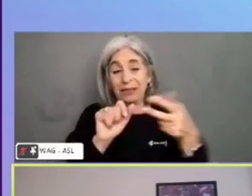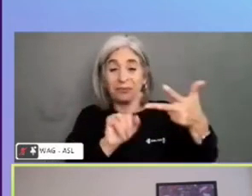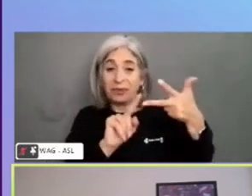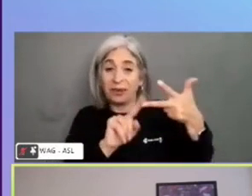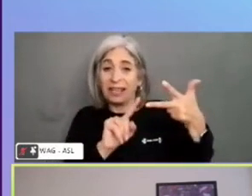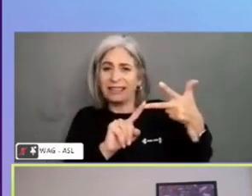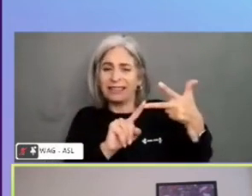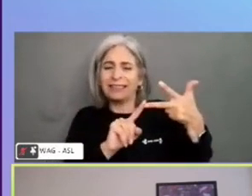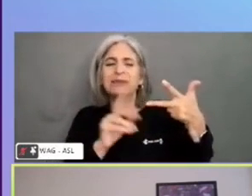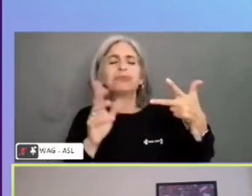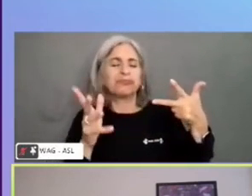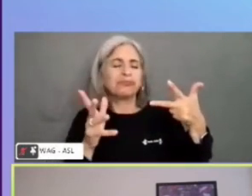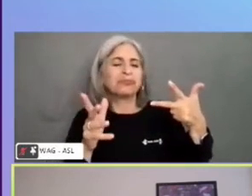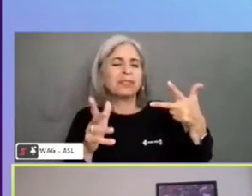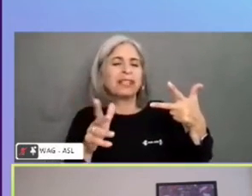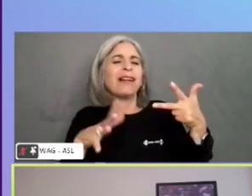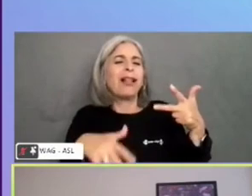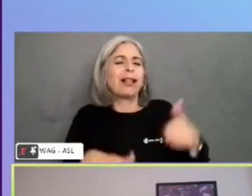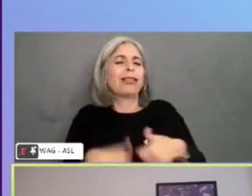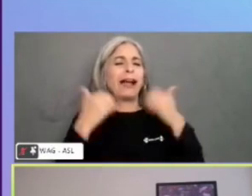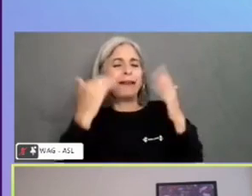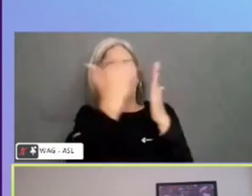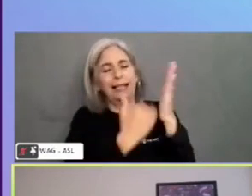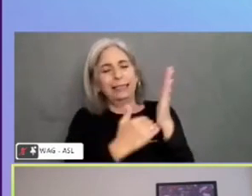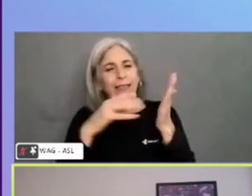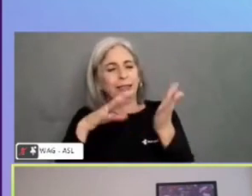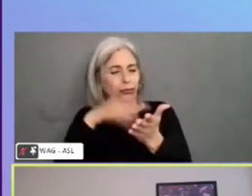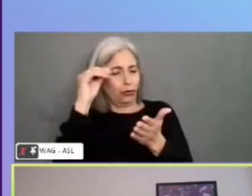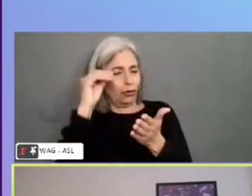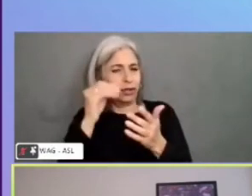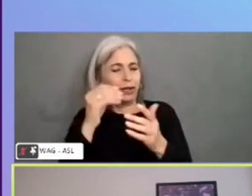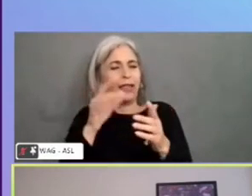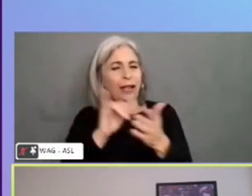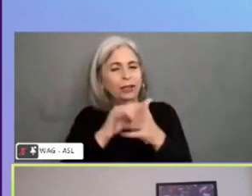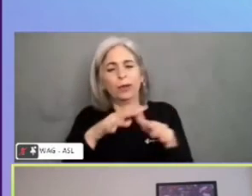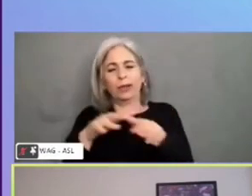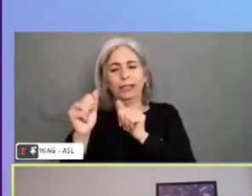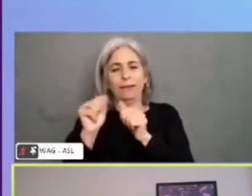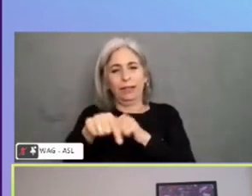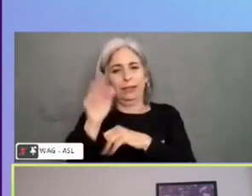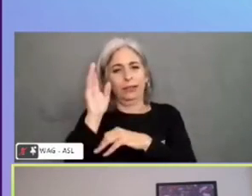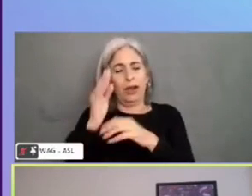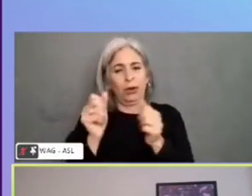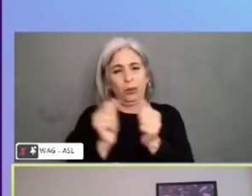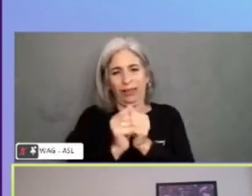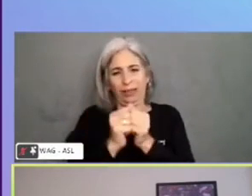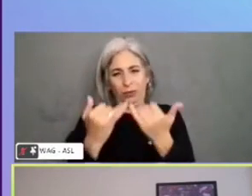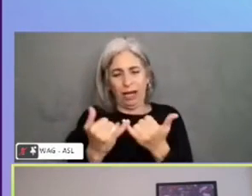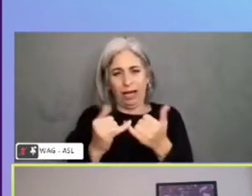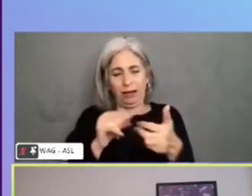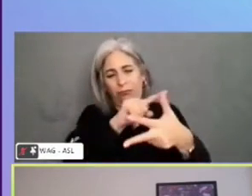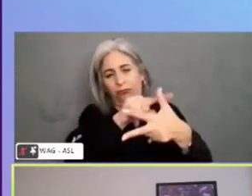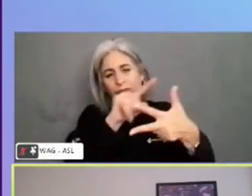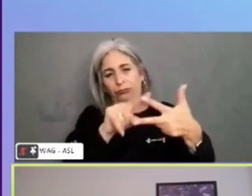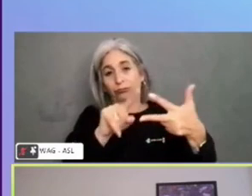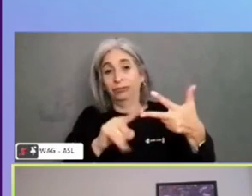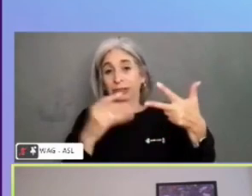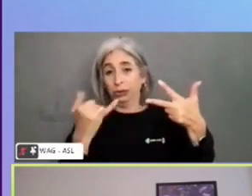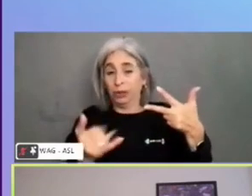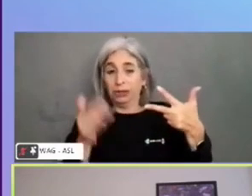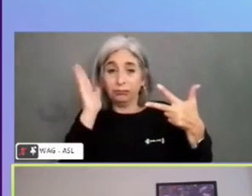some larger lessons learned, life lessons that we can take away. So these are the three parts of today's